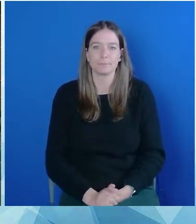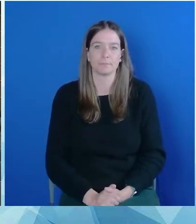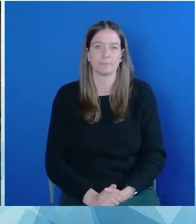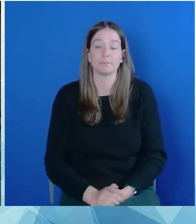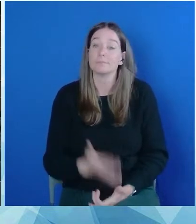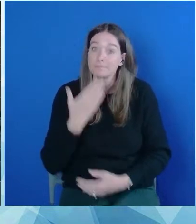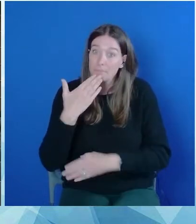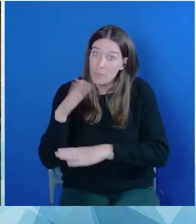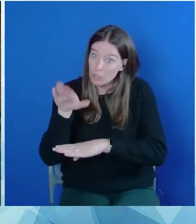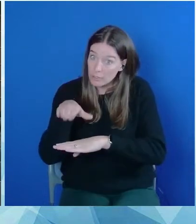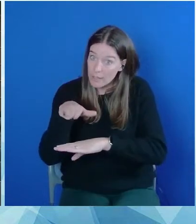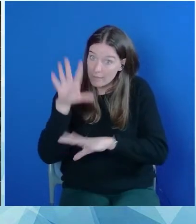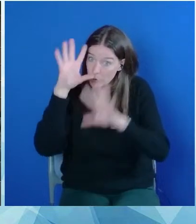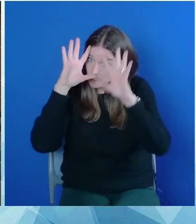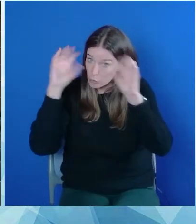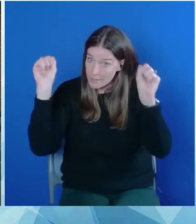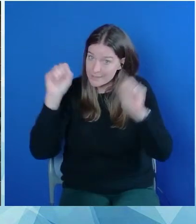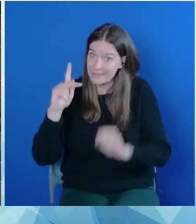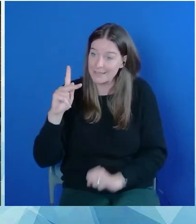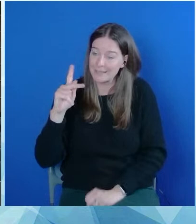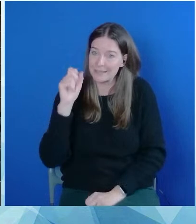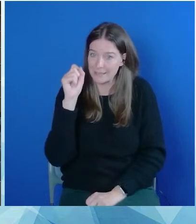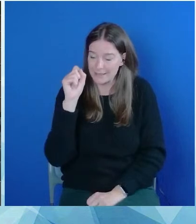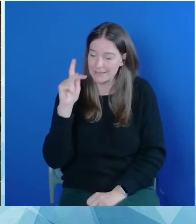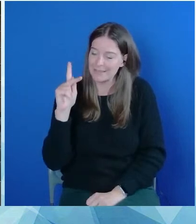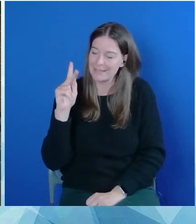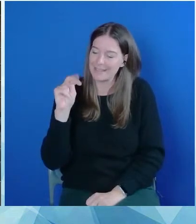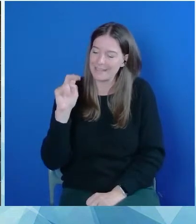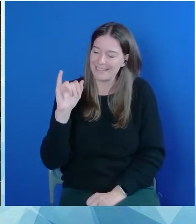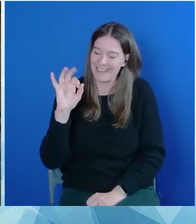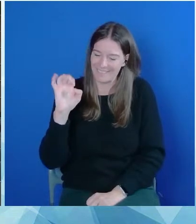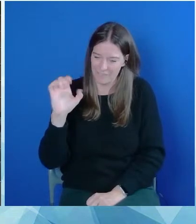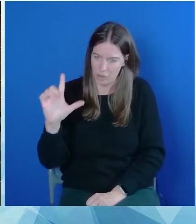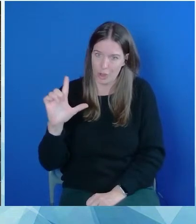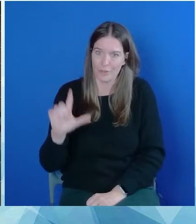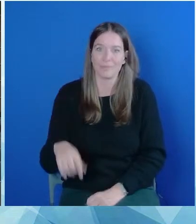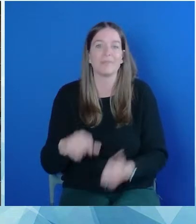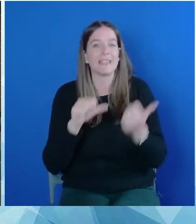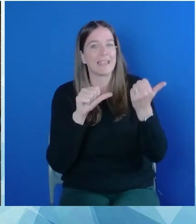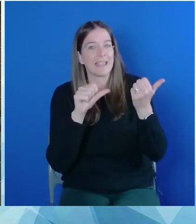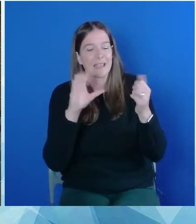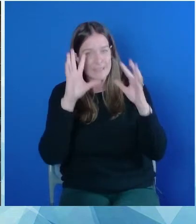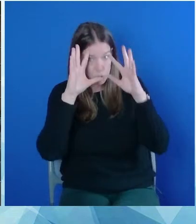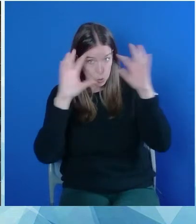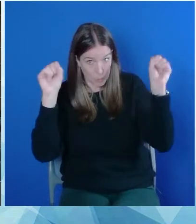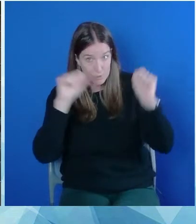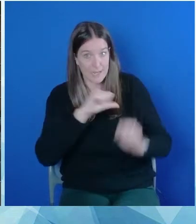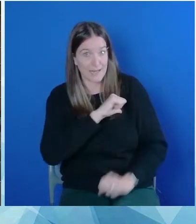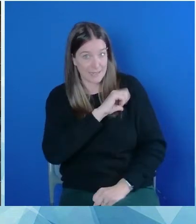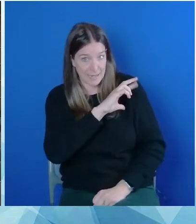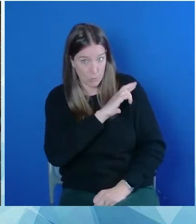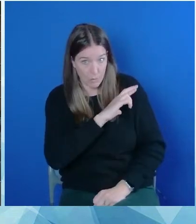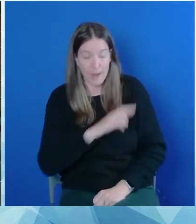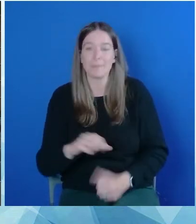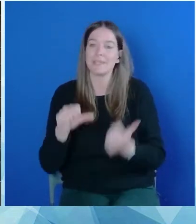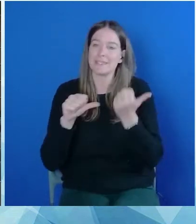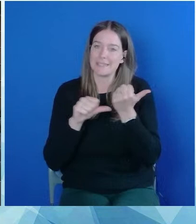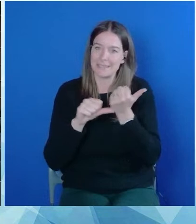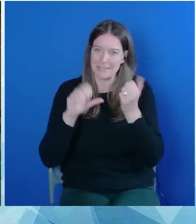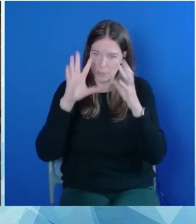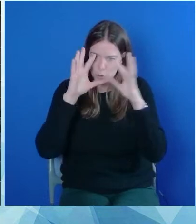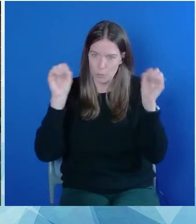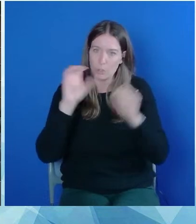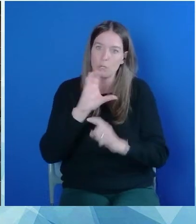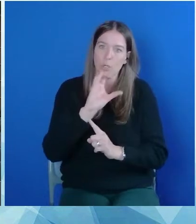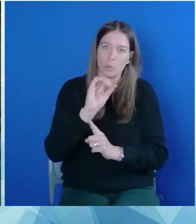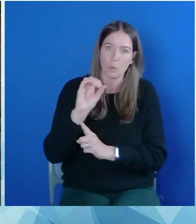Good afternoon, Board President Kneifel, Assistant Superintendent Reichman, Assistant Superintendents Cooper and Martin,